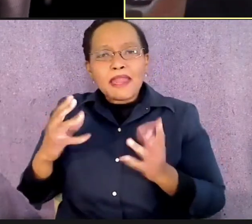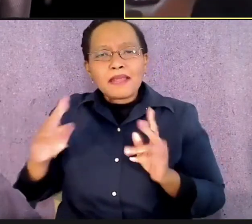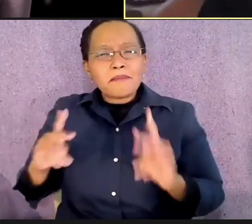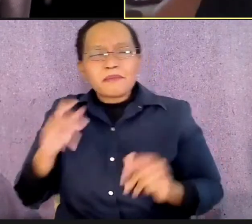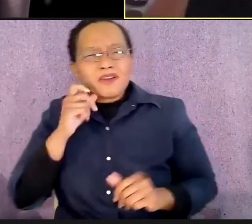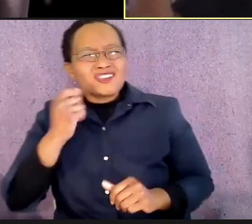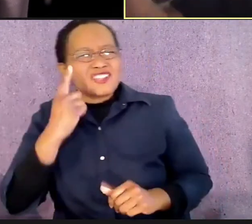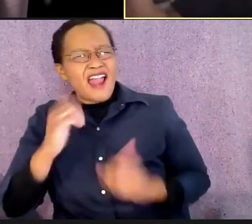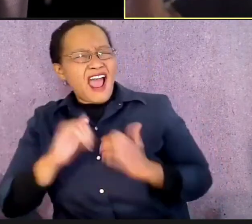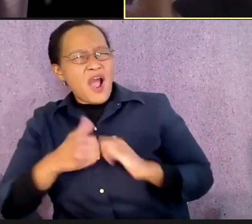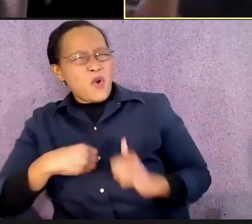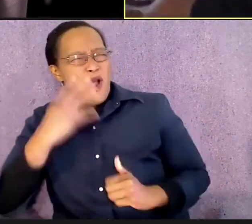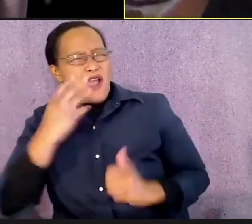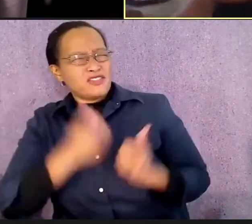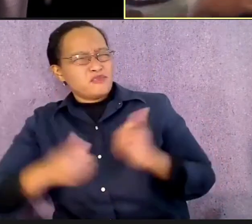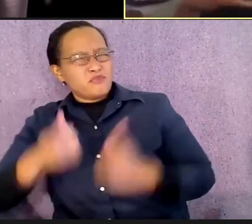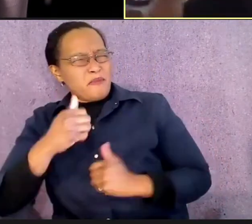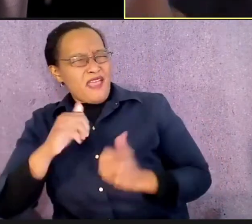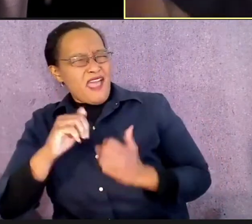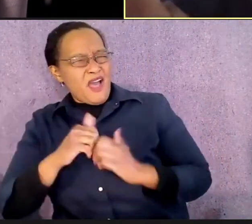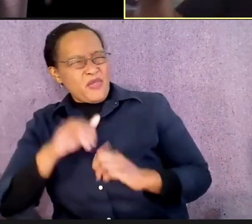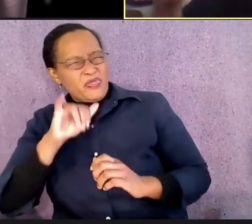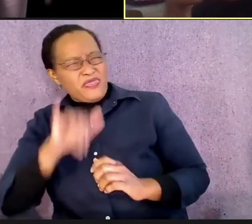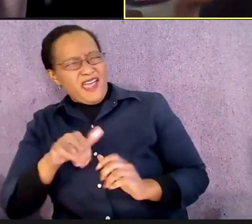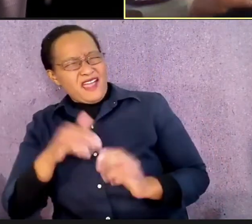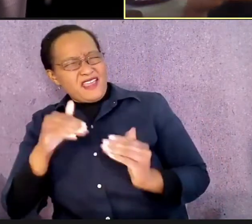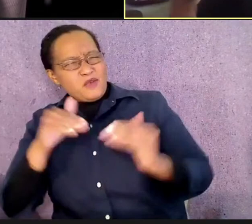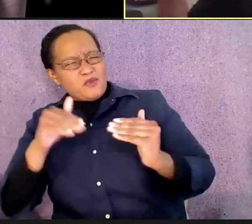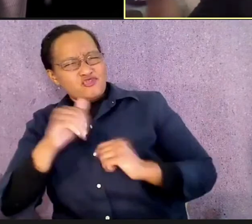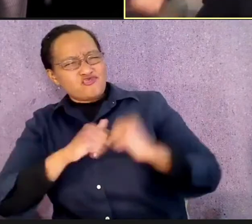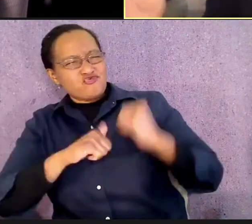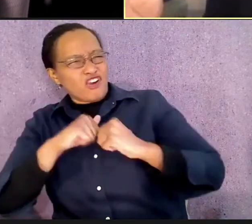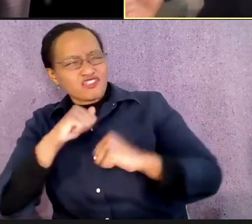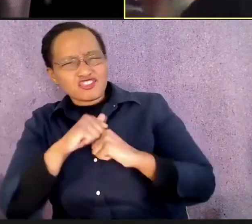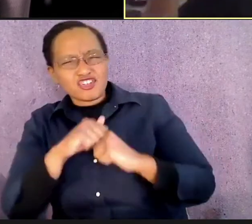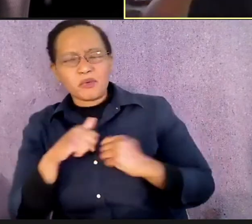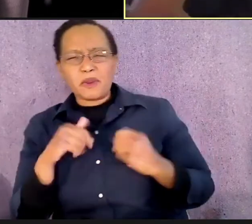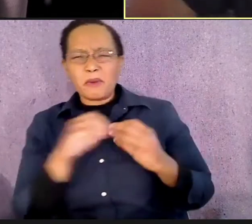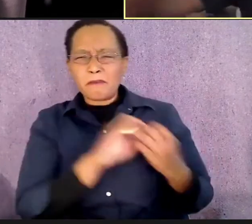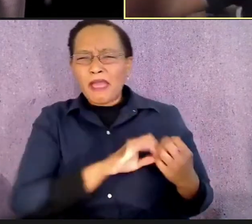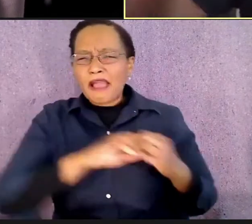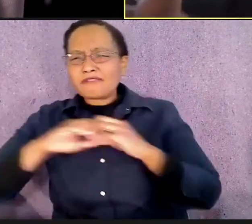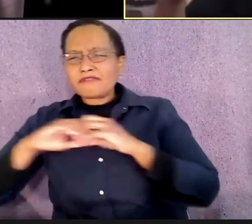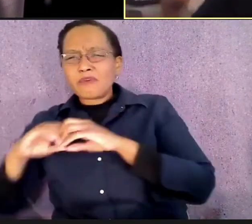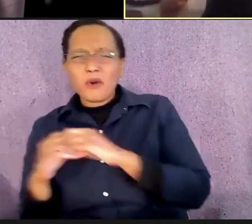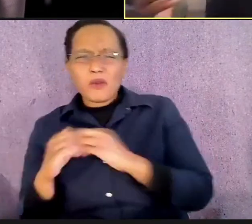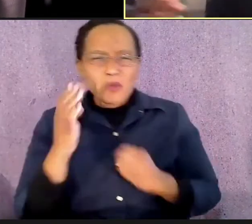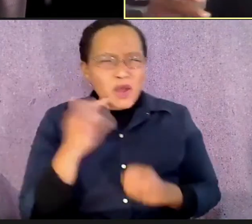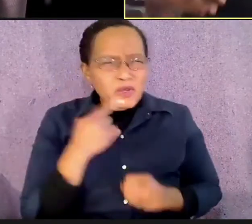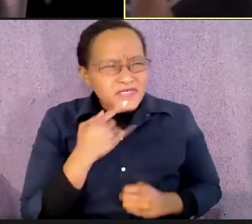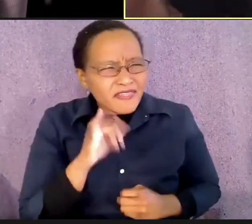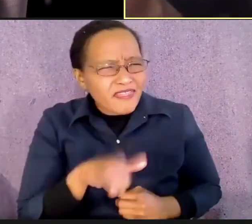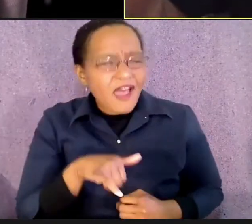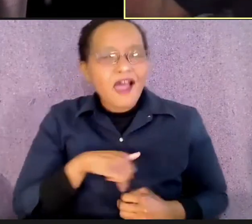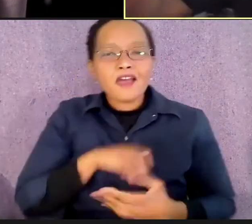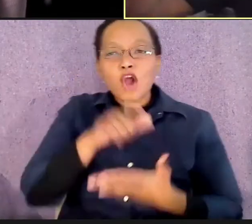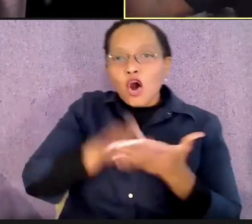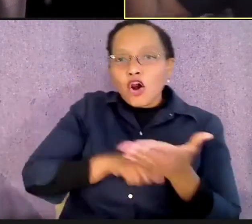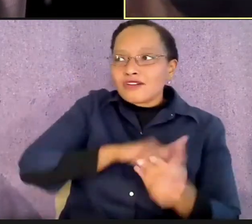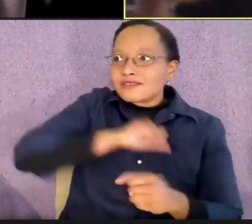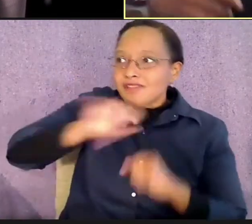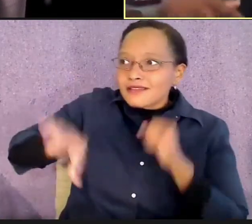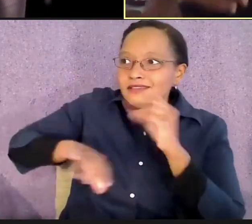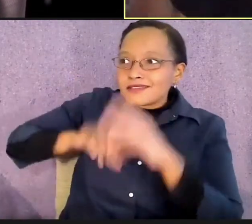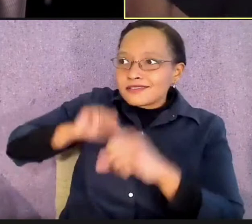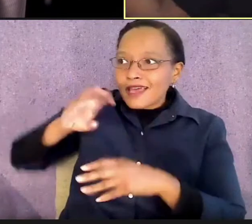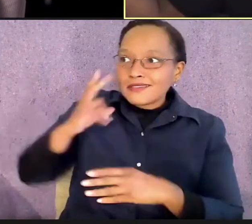like back and forth and like, well, can it be this? Can it be this? And like, well, why are you saying this? And then we'd send articles about, well, this is what all these journalists